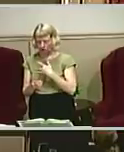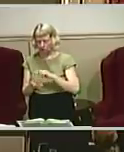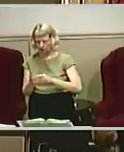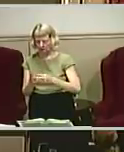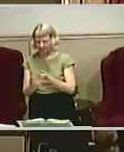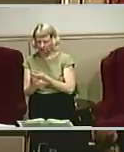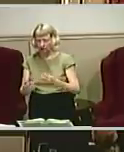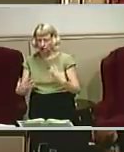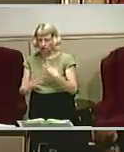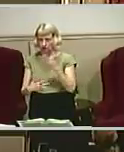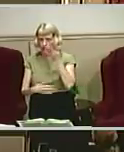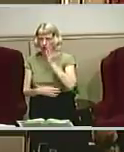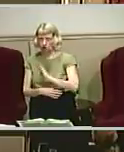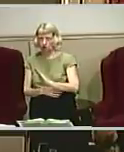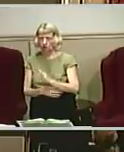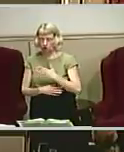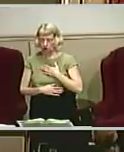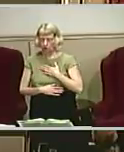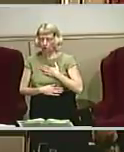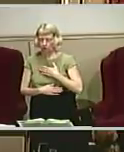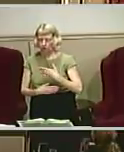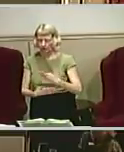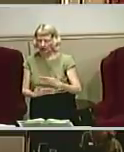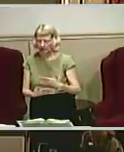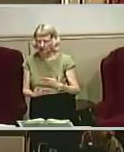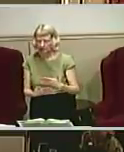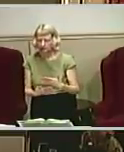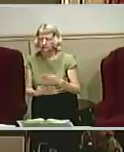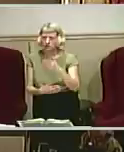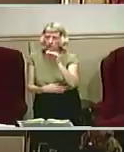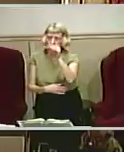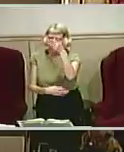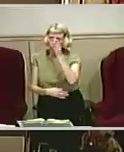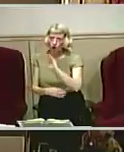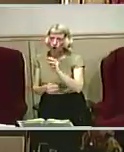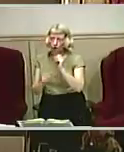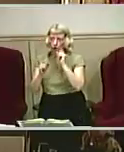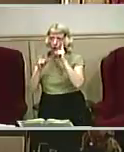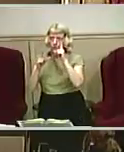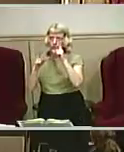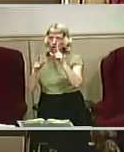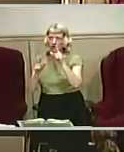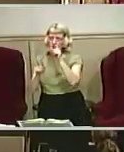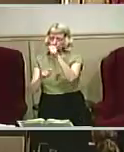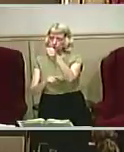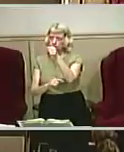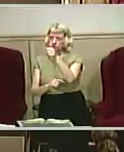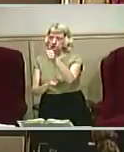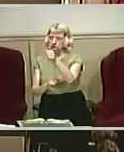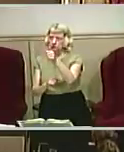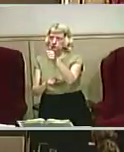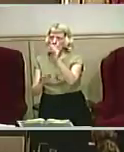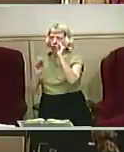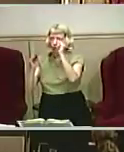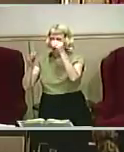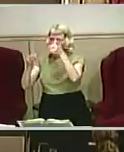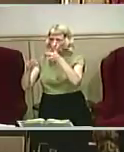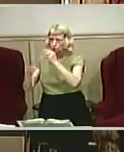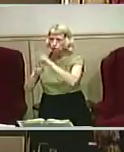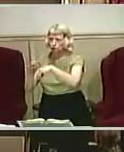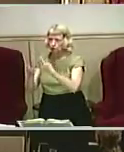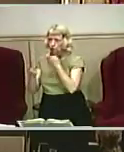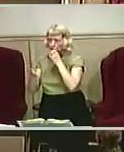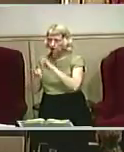fear God? Are you willing to say, God, open my eyes to You, but close my eyes to the world?